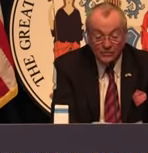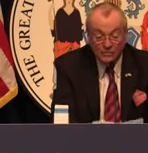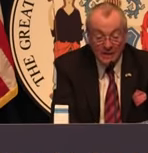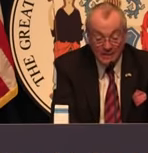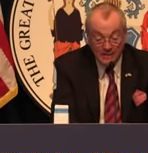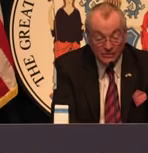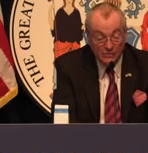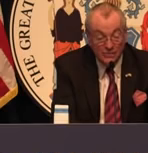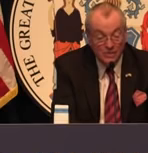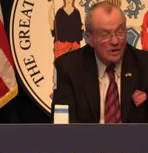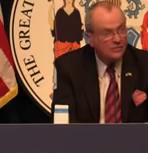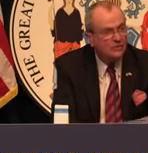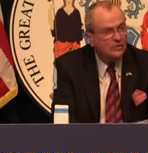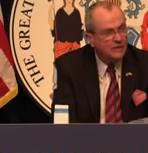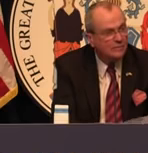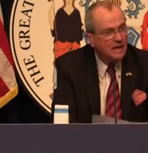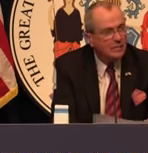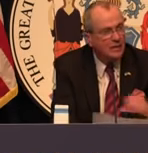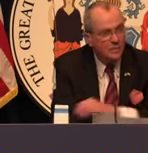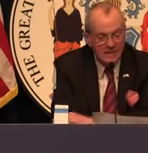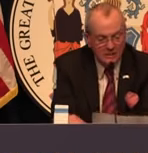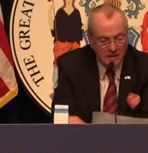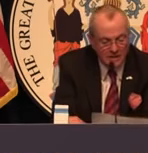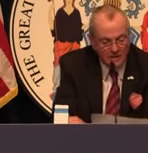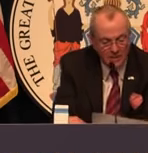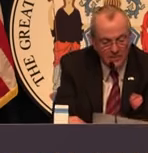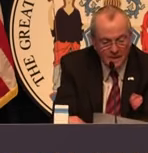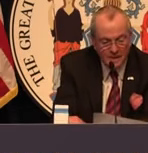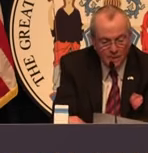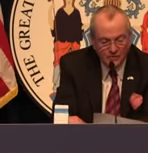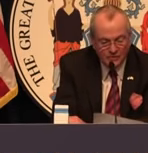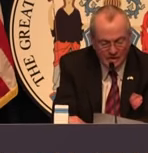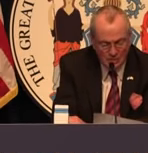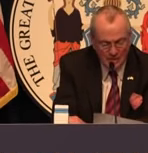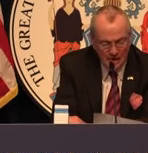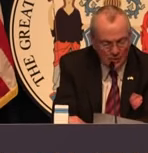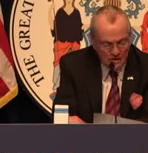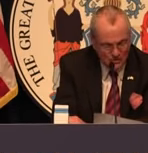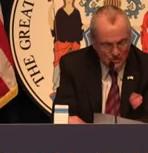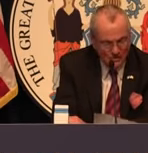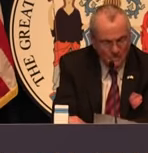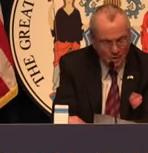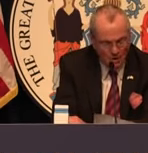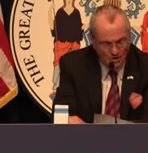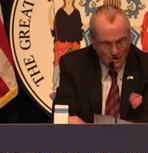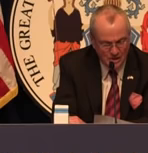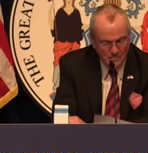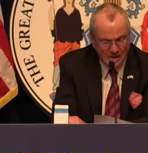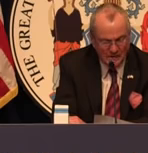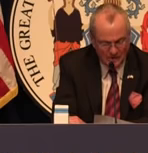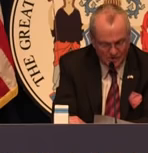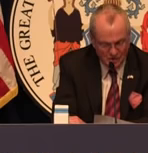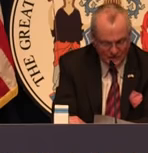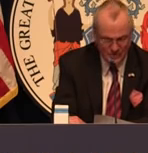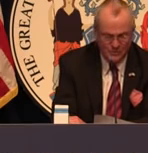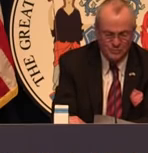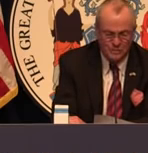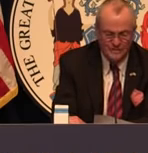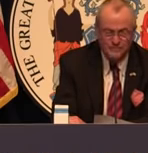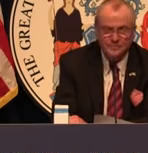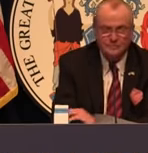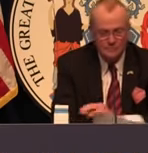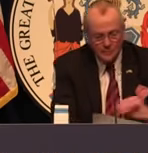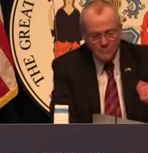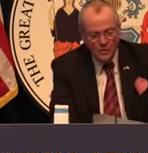many municipalities, and we've addressed this a little bit, I want to reiterate it though, will seek to allow restaurants and bars to expand their service